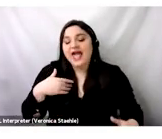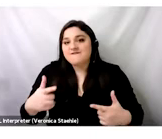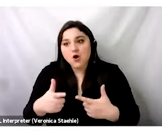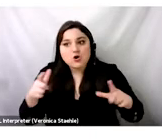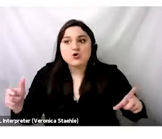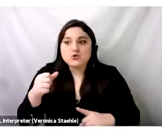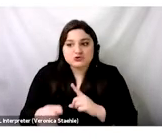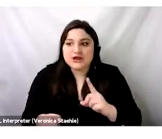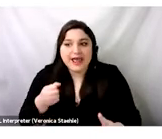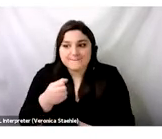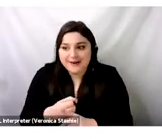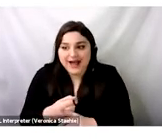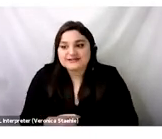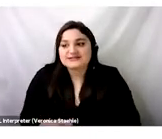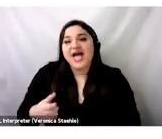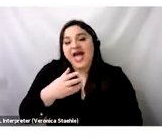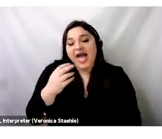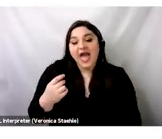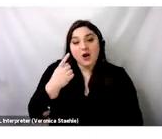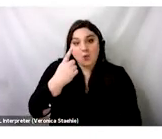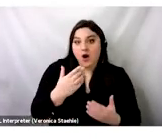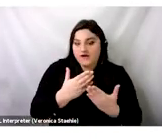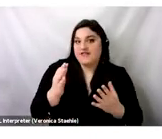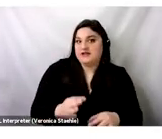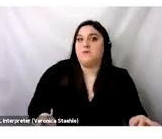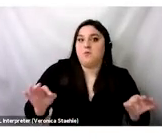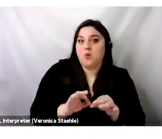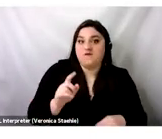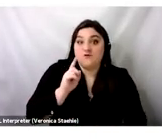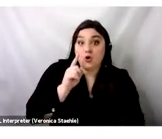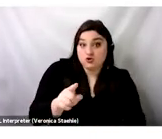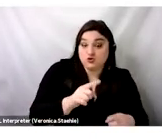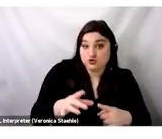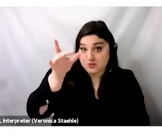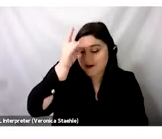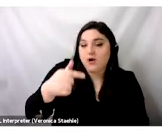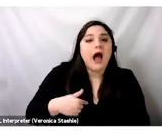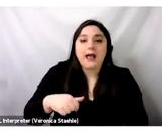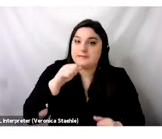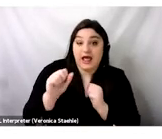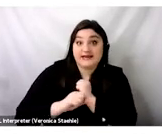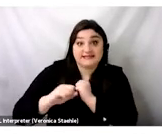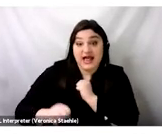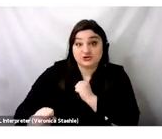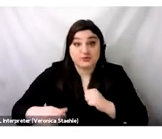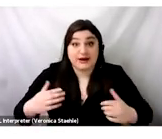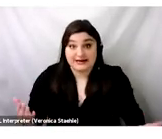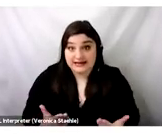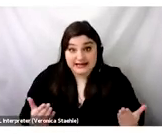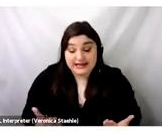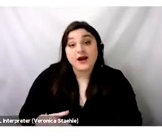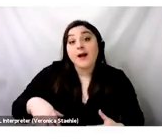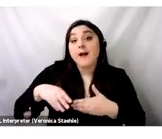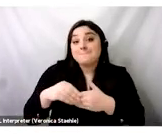talk, one of them should be the fact that plastic, this is not hyperbole, like I'm not exaggerating, it is